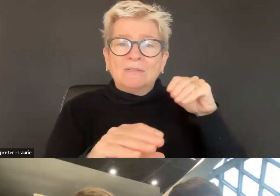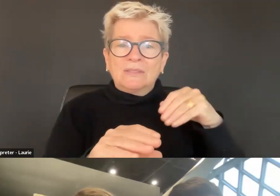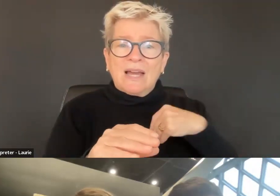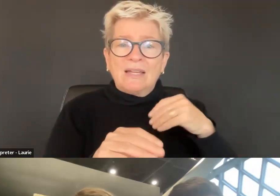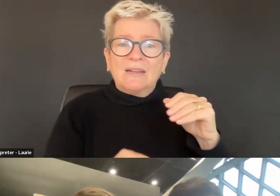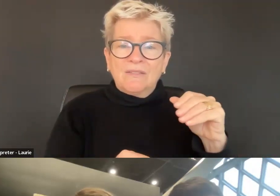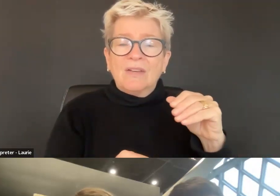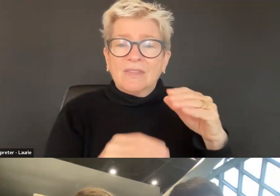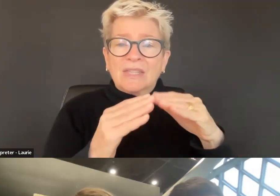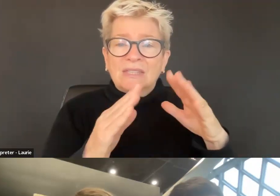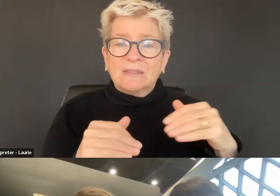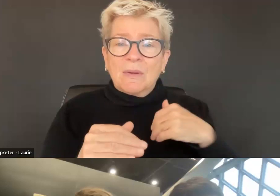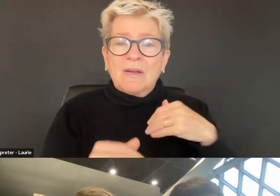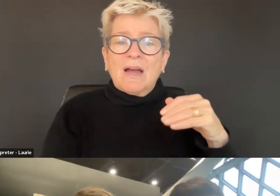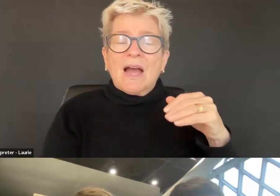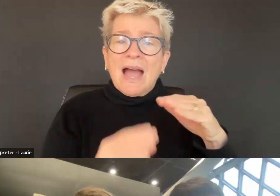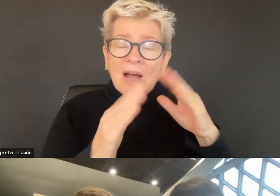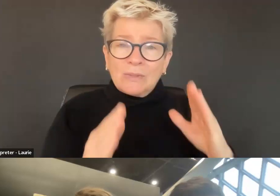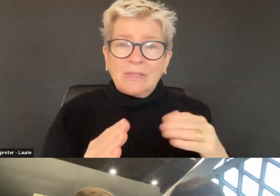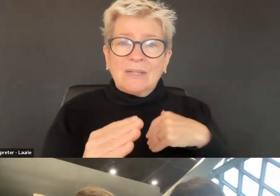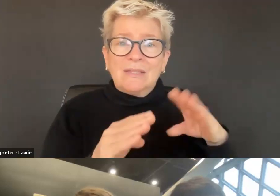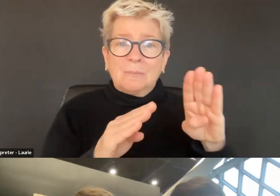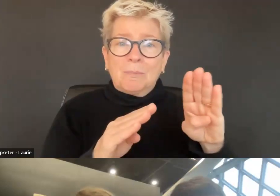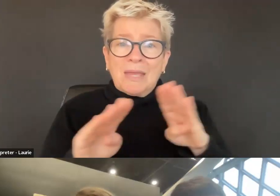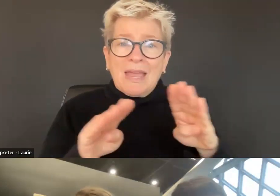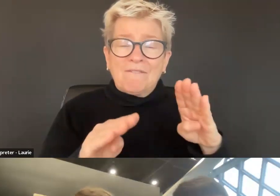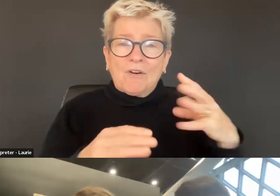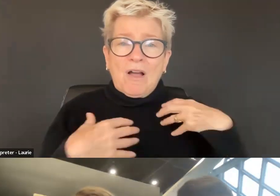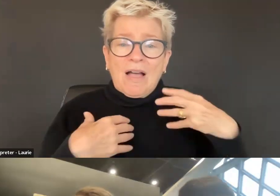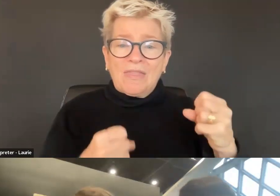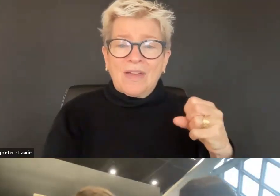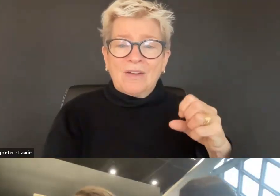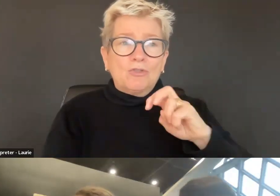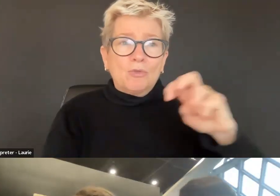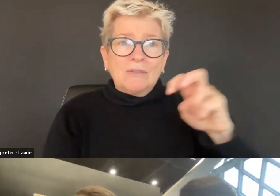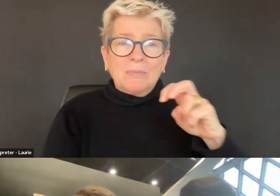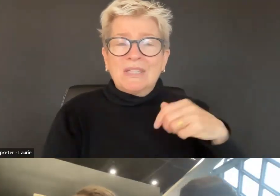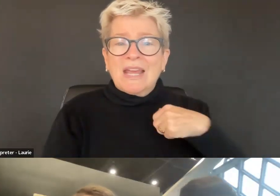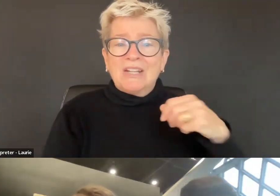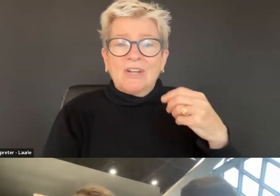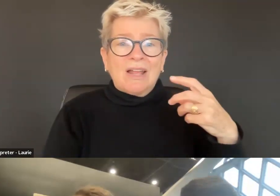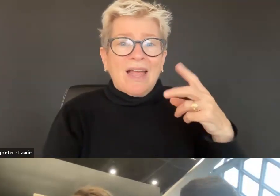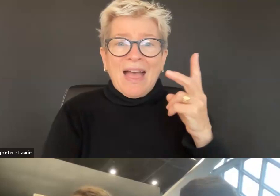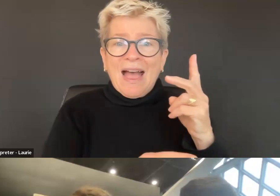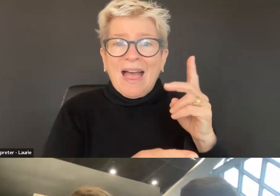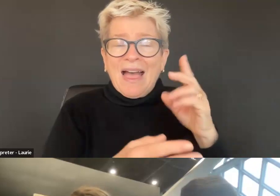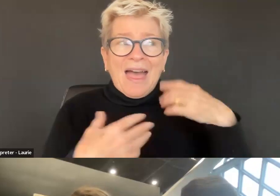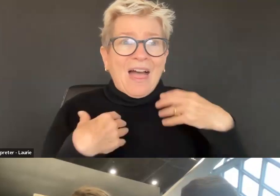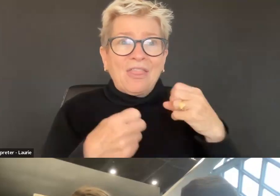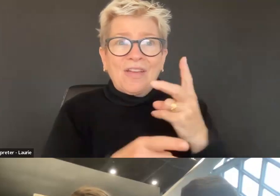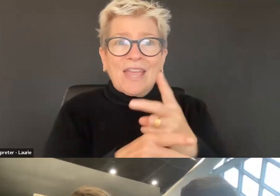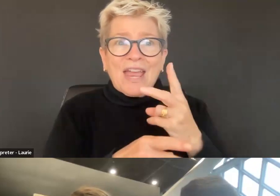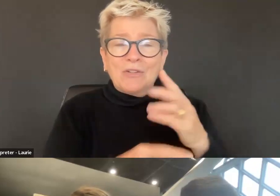say, housing is behavioral health, transportation is behavioral health, healthcare is behavioral health. It has to all be